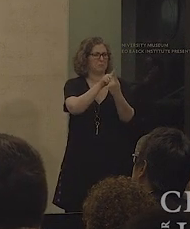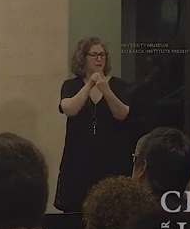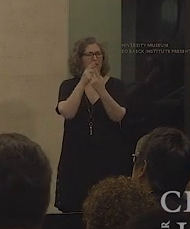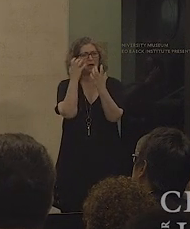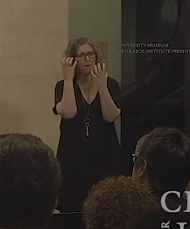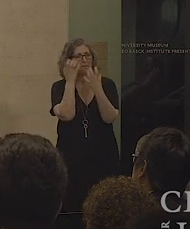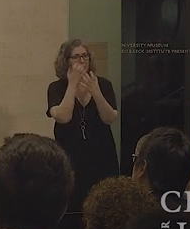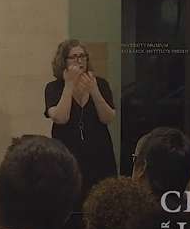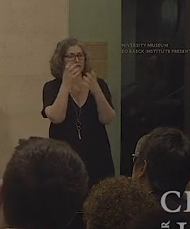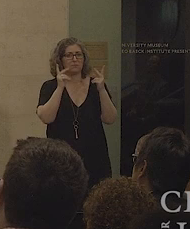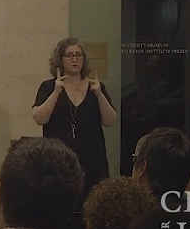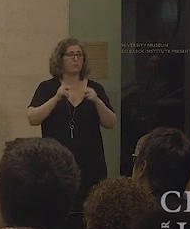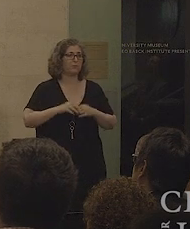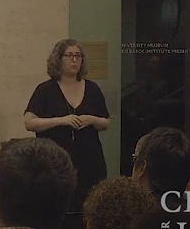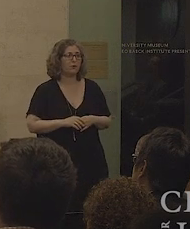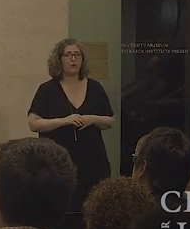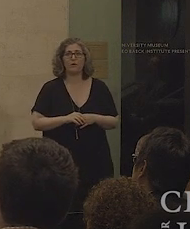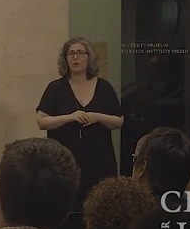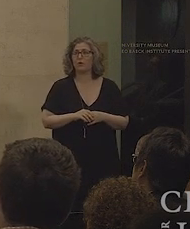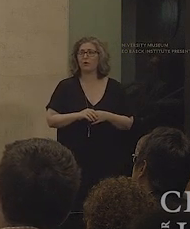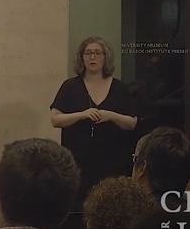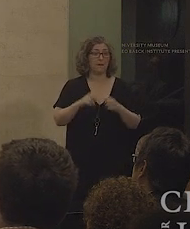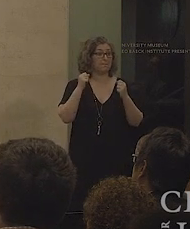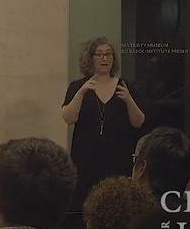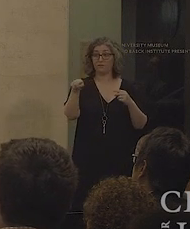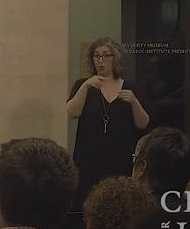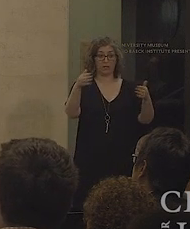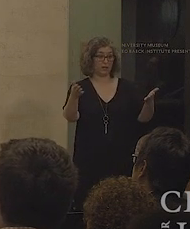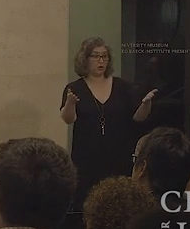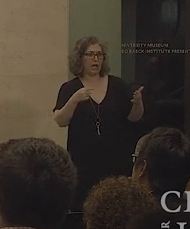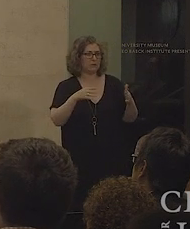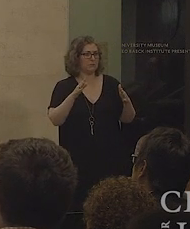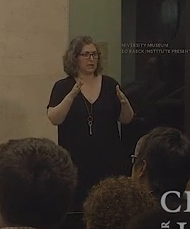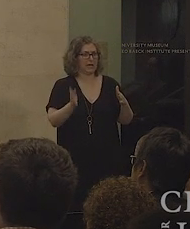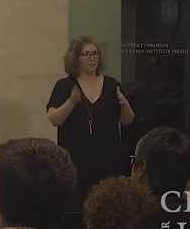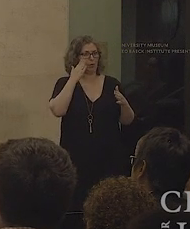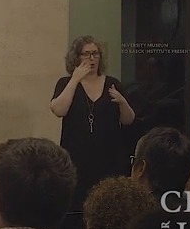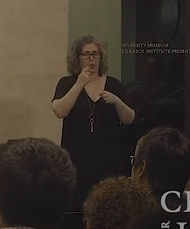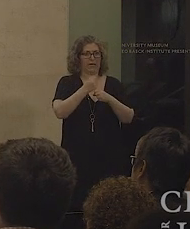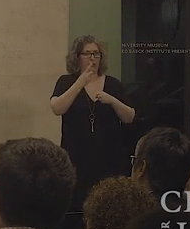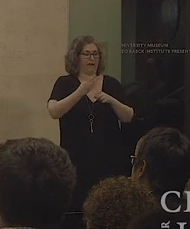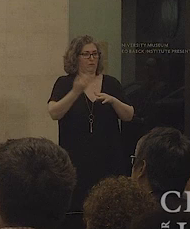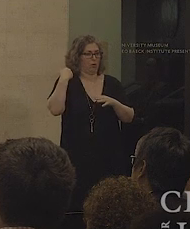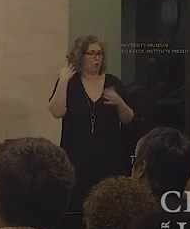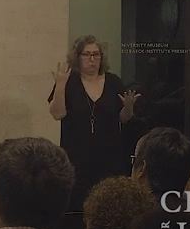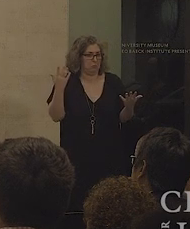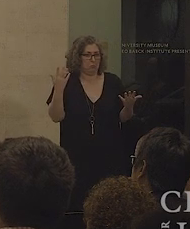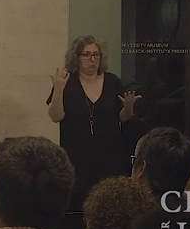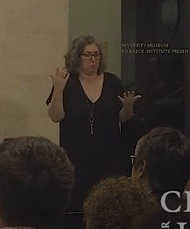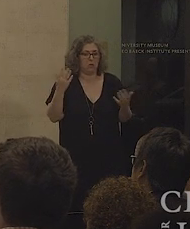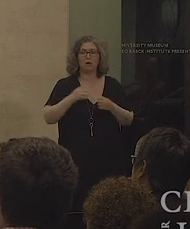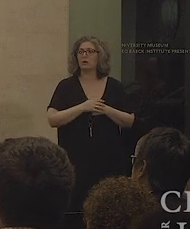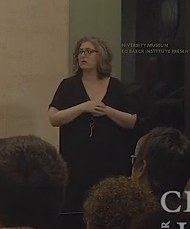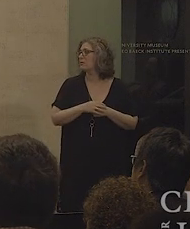amazing people who, many of you are in this room, who I didn't know a year and a half ago.